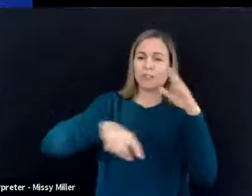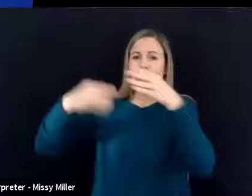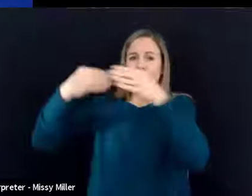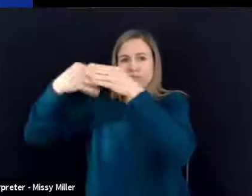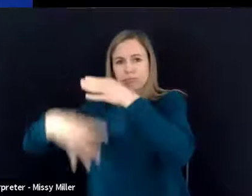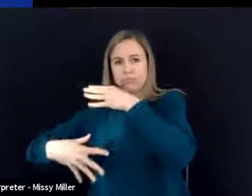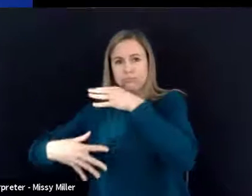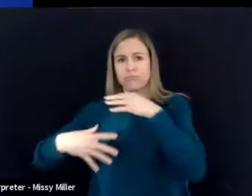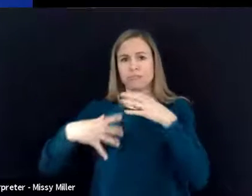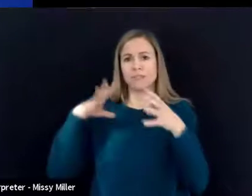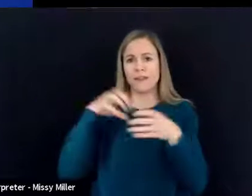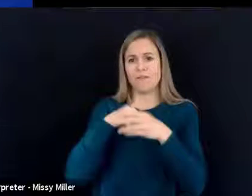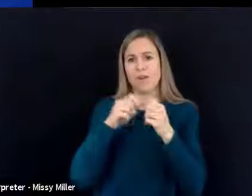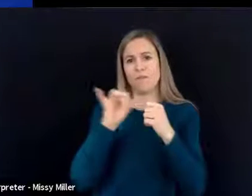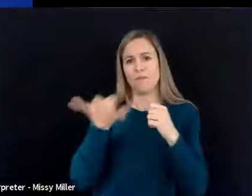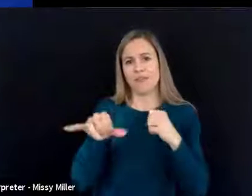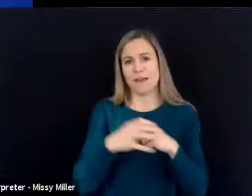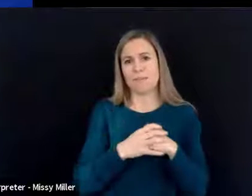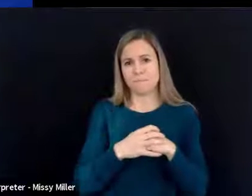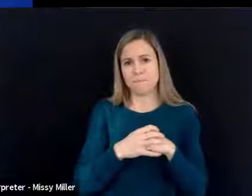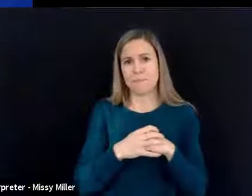on. So